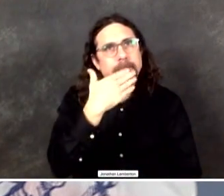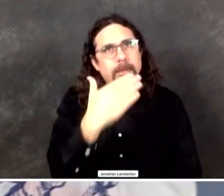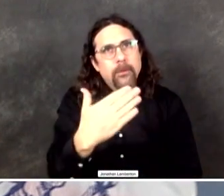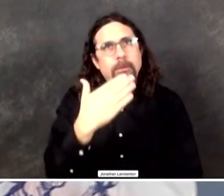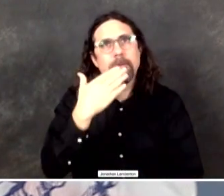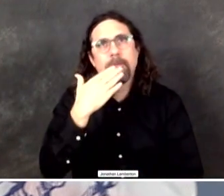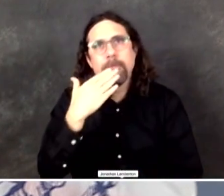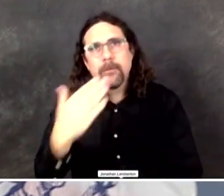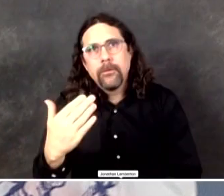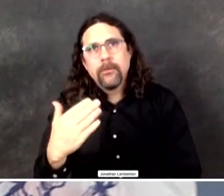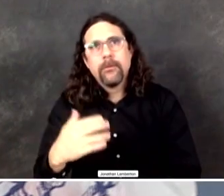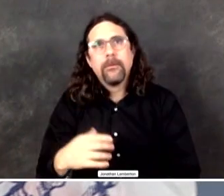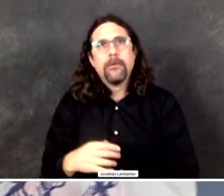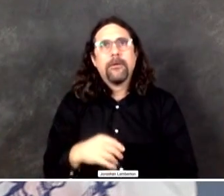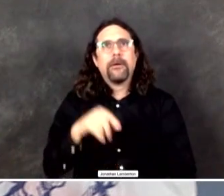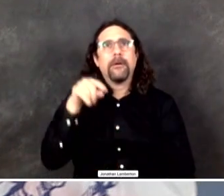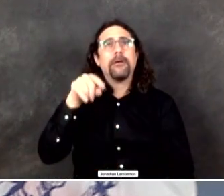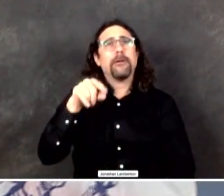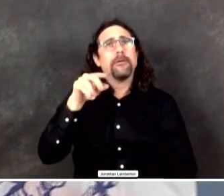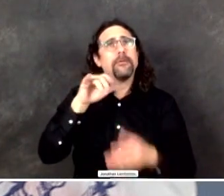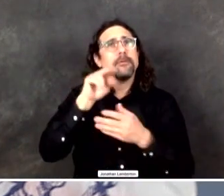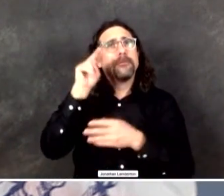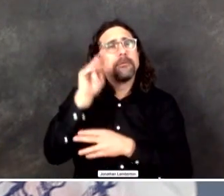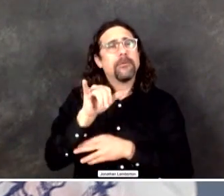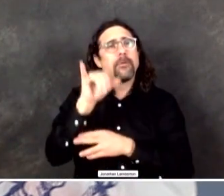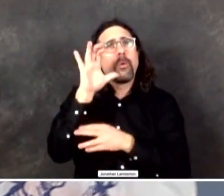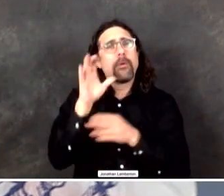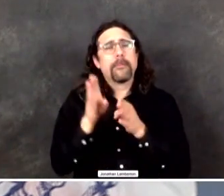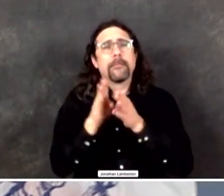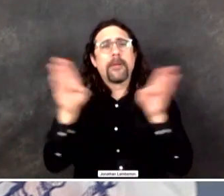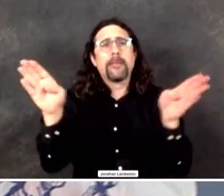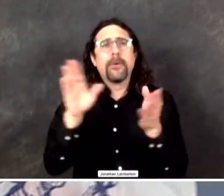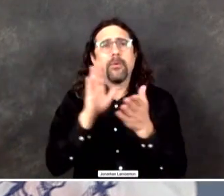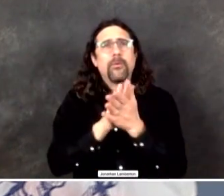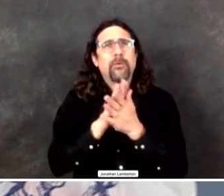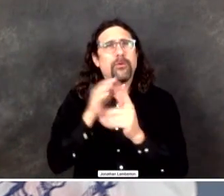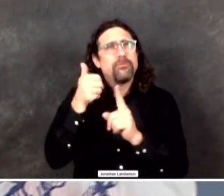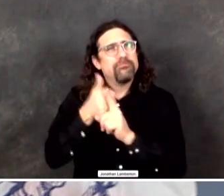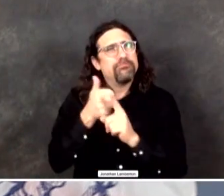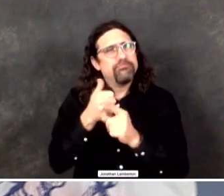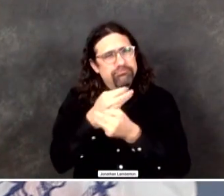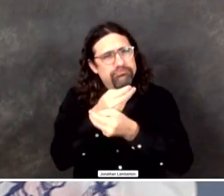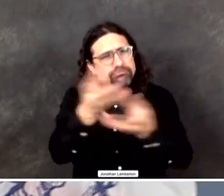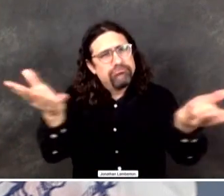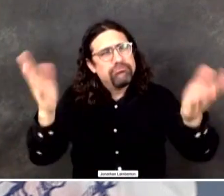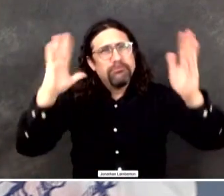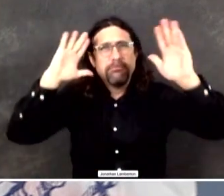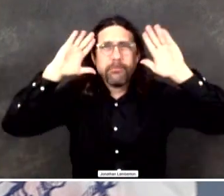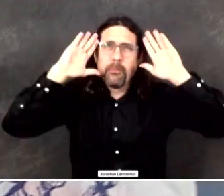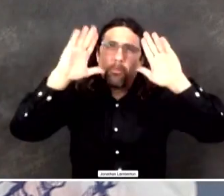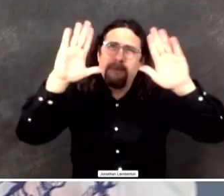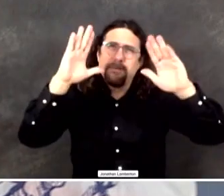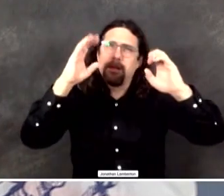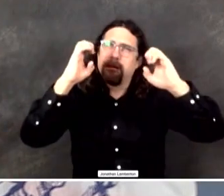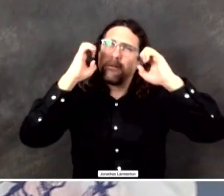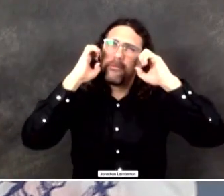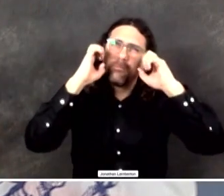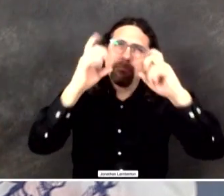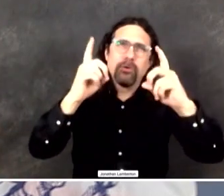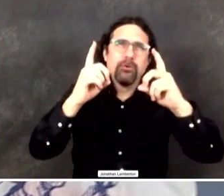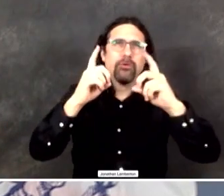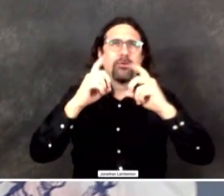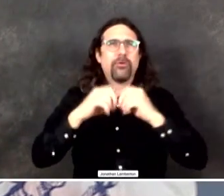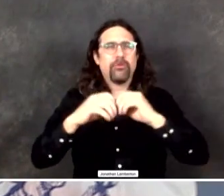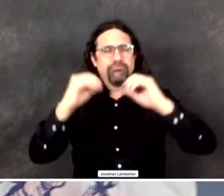what it gives you in your heart and soul, how it teaches you to deal with every kind of person in the whole world. And our kids, they're finding a way as